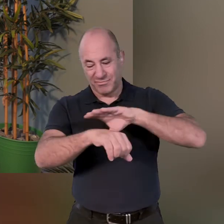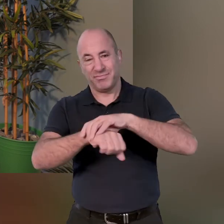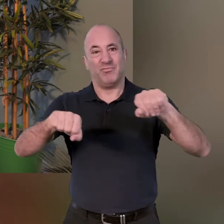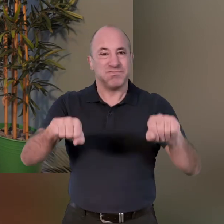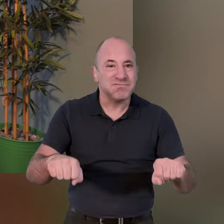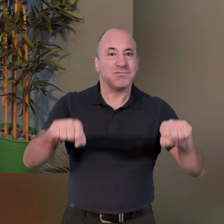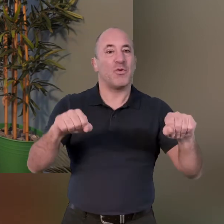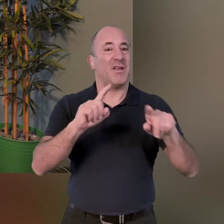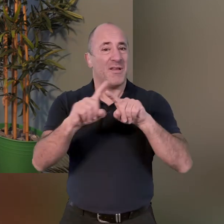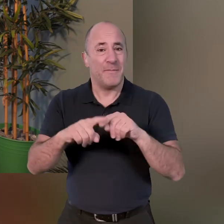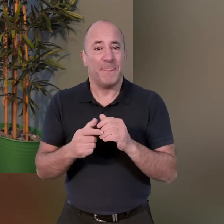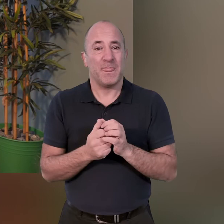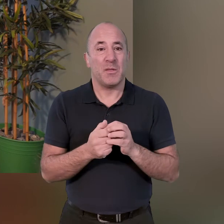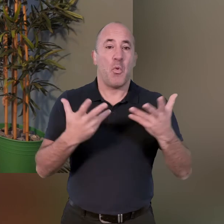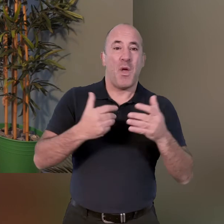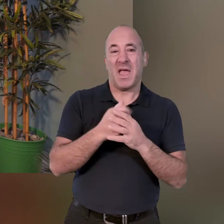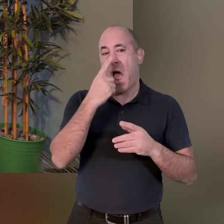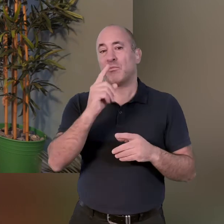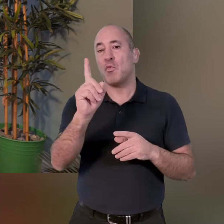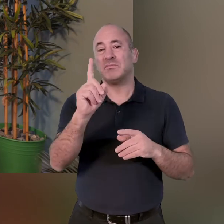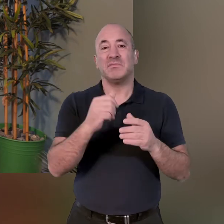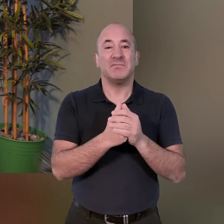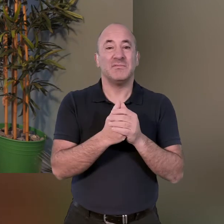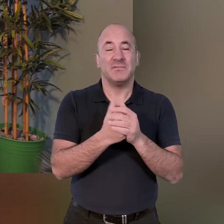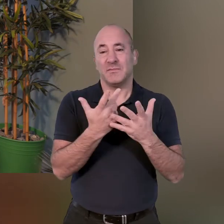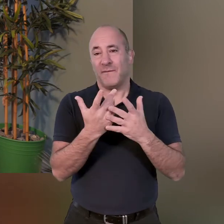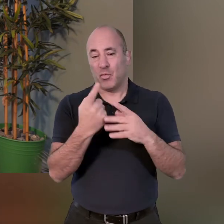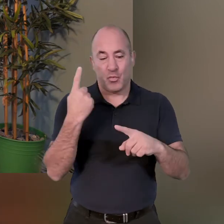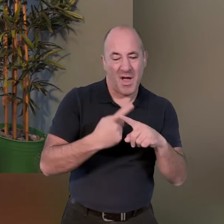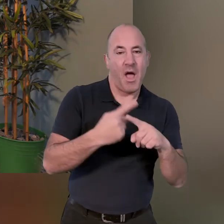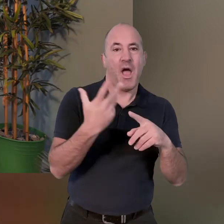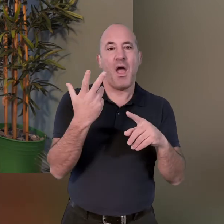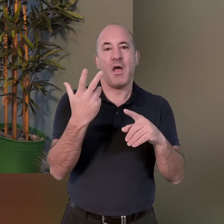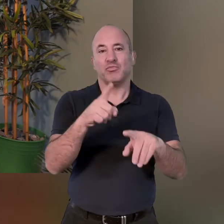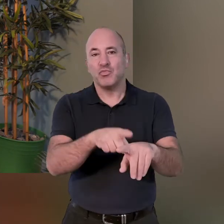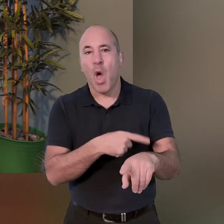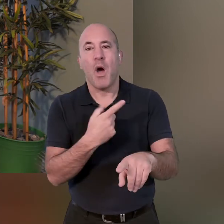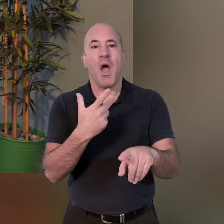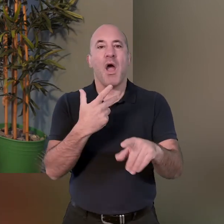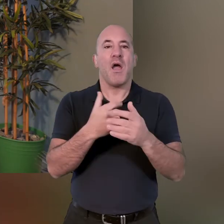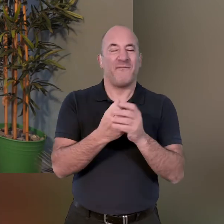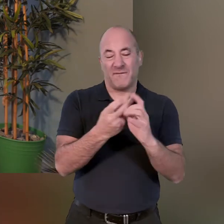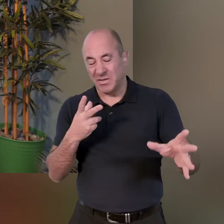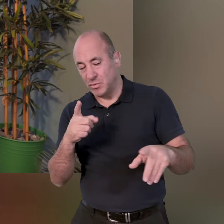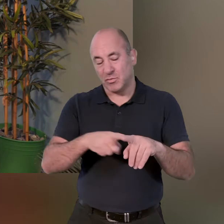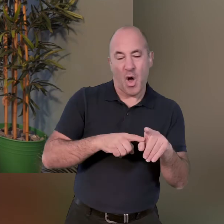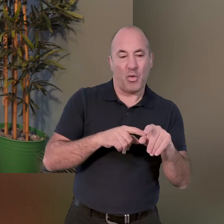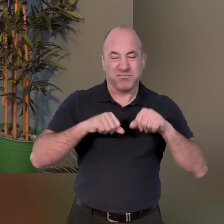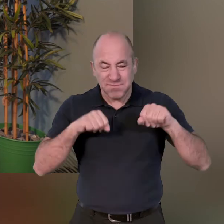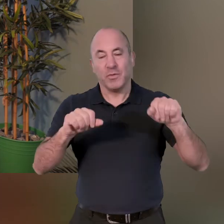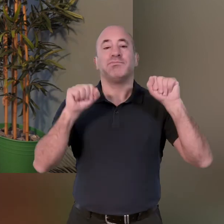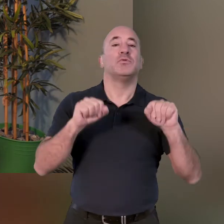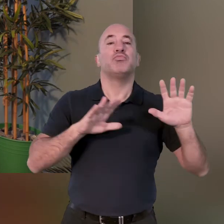away. Or the next thing we can do is increase our pace or decrease our pace. So you can just go faster or go slower. And then the